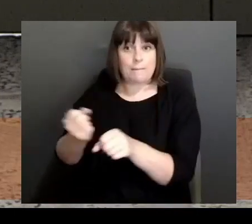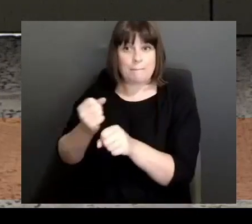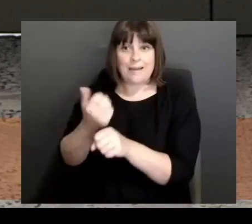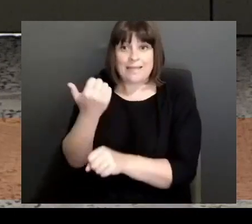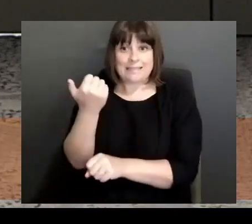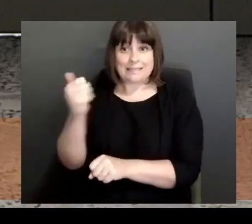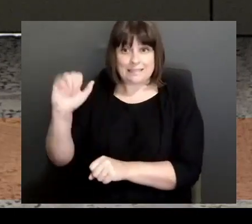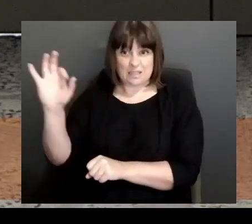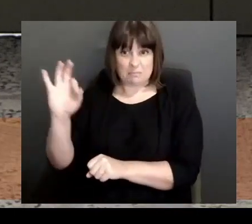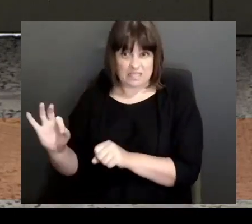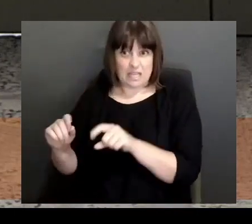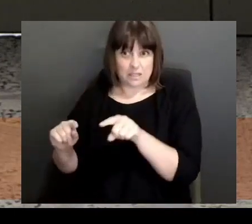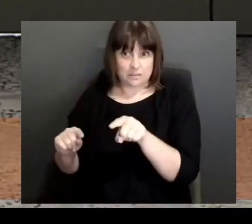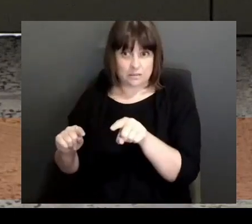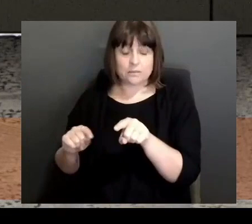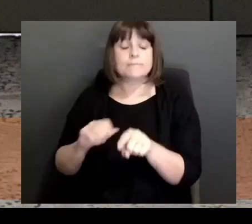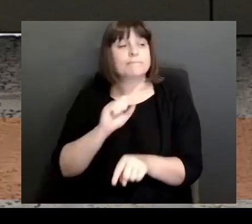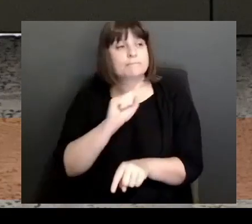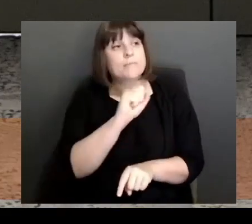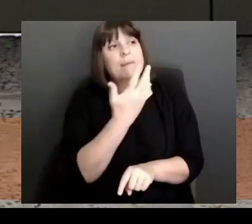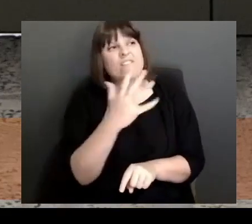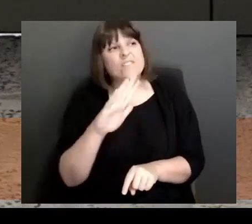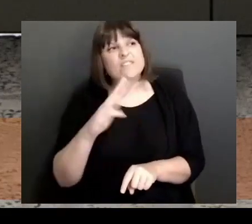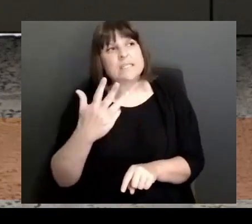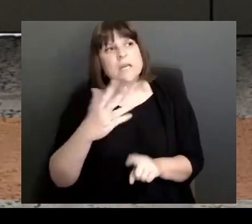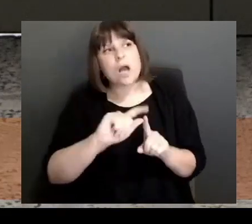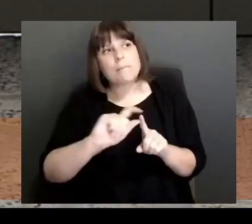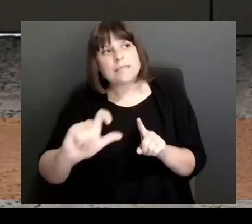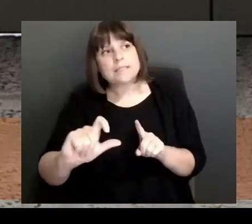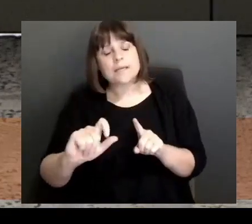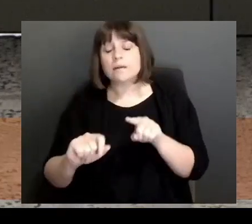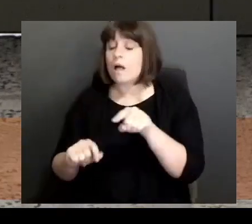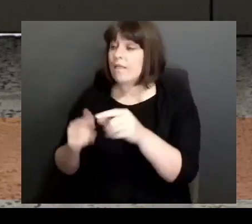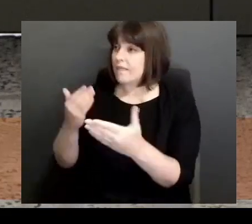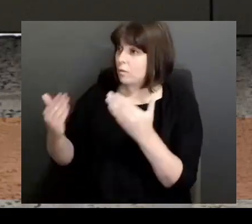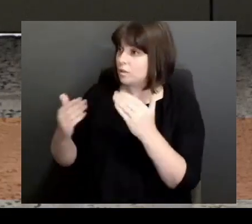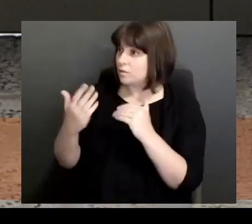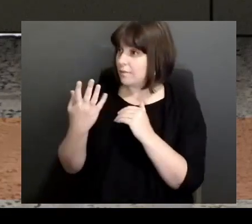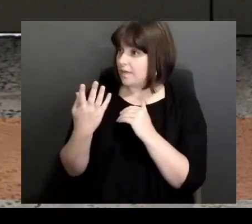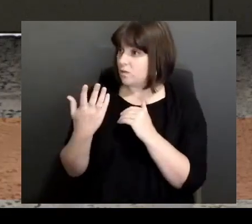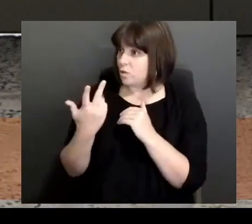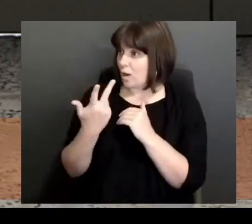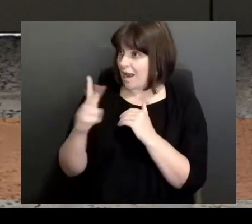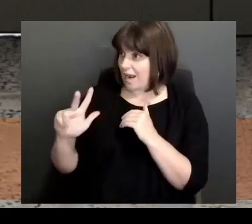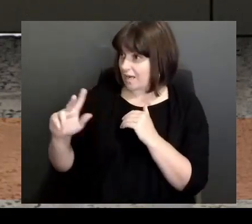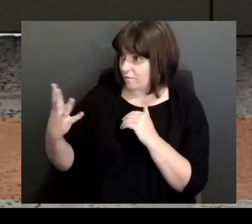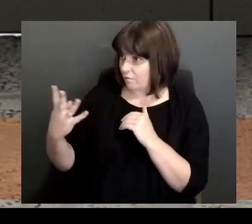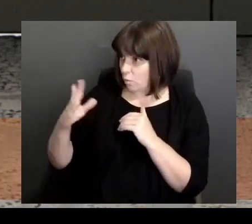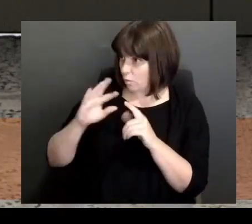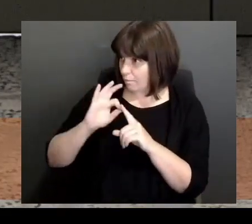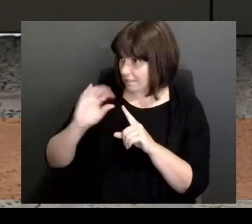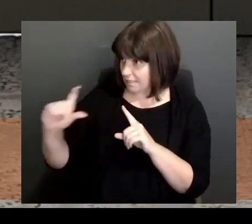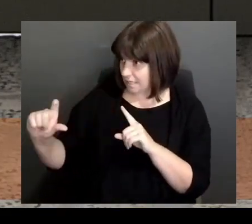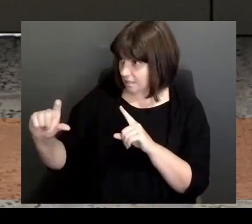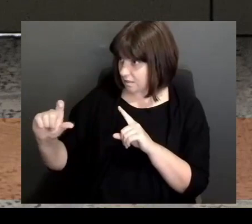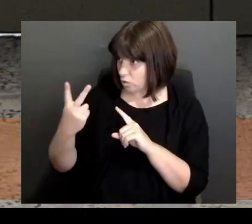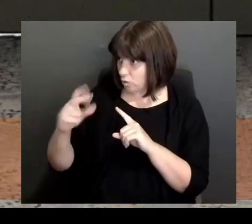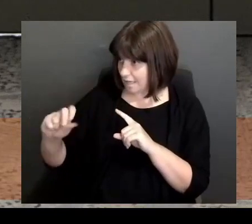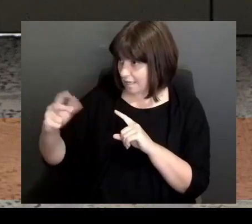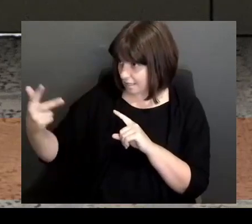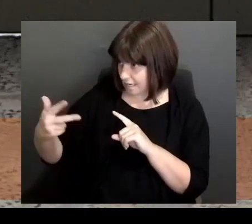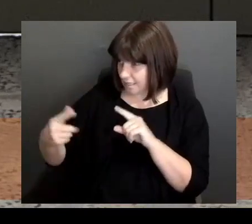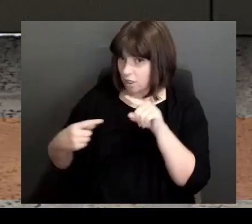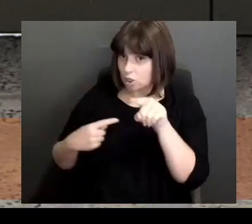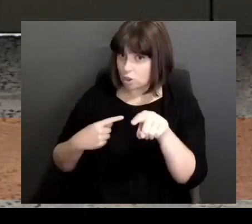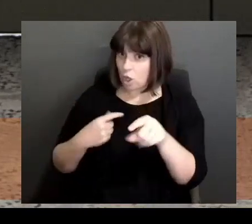about 59%. And that was compared to 84% in 2014. That's correct. So that number is coming down,